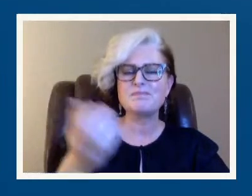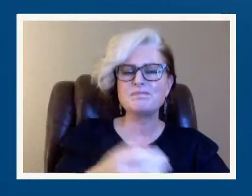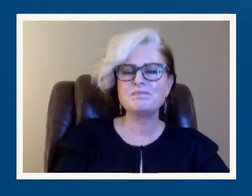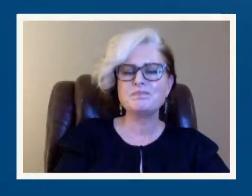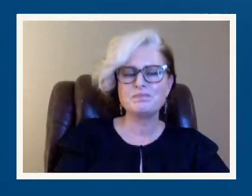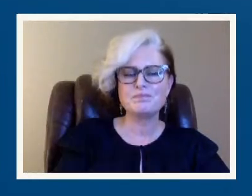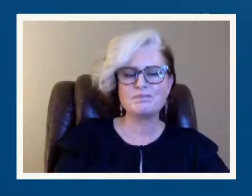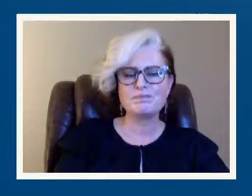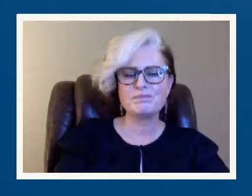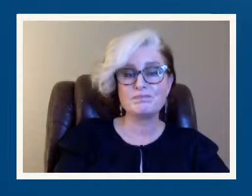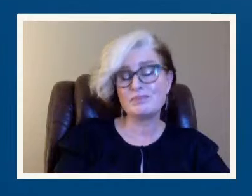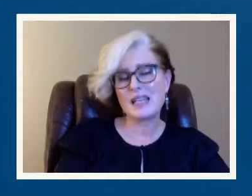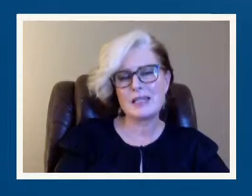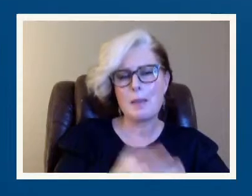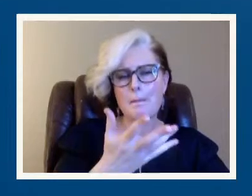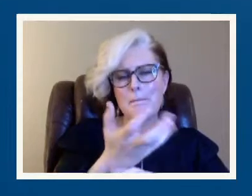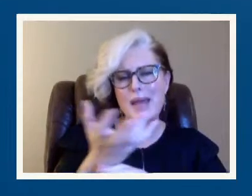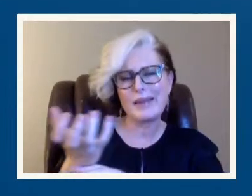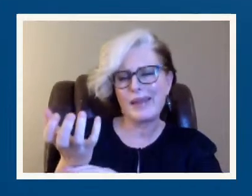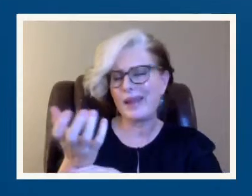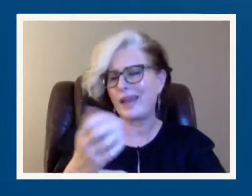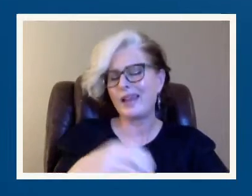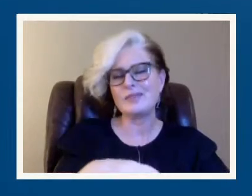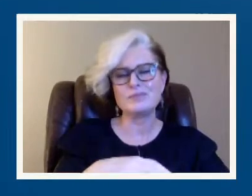just about pandering. He likes to pander.